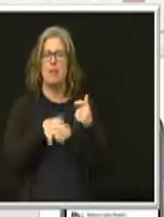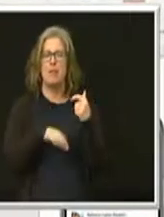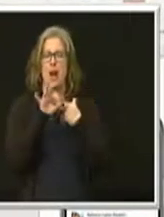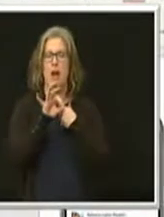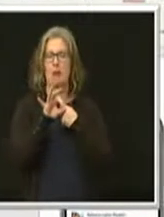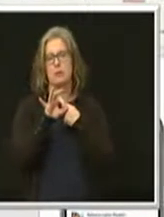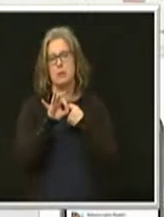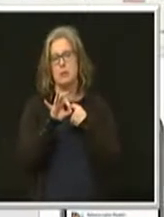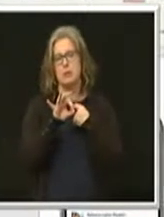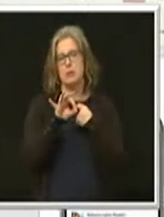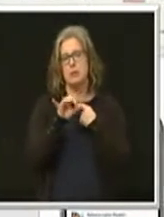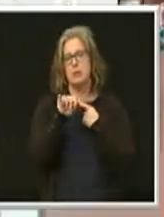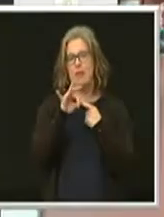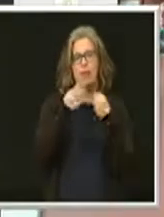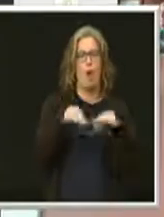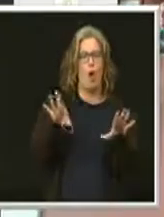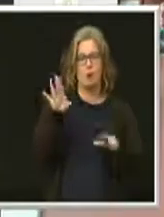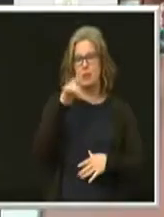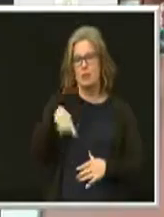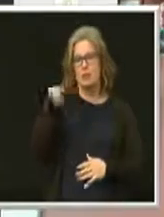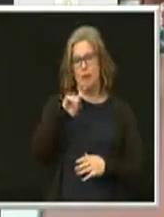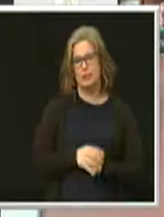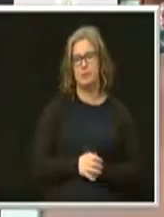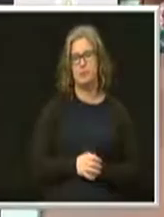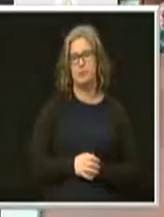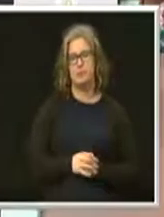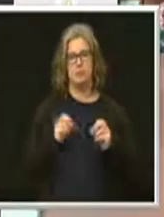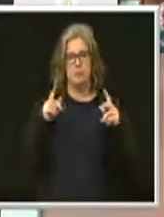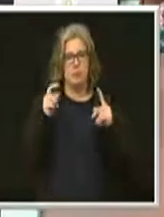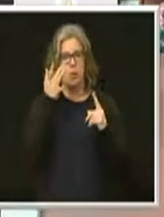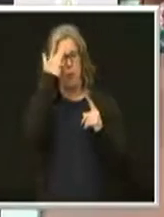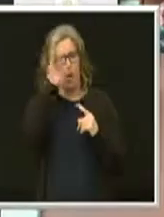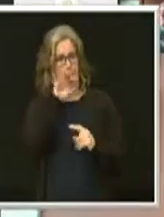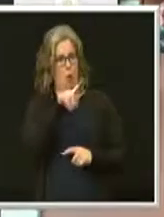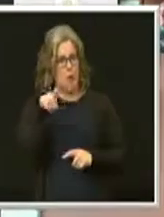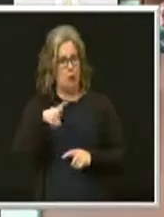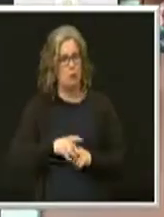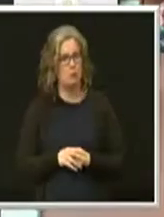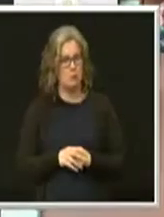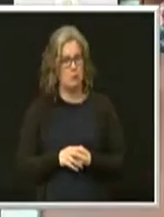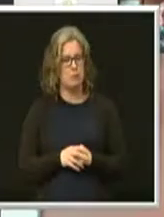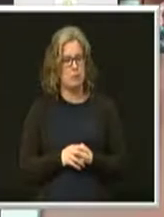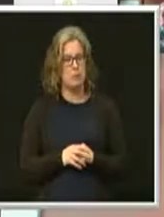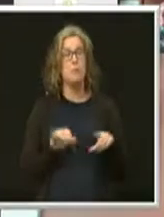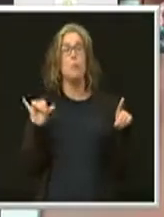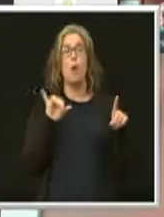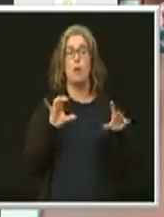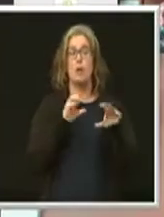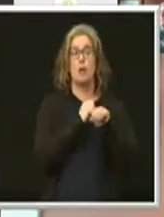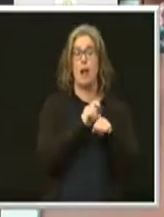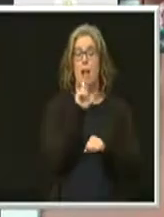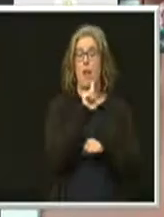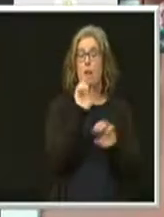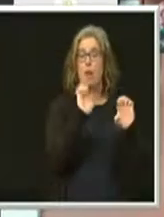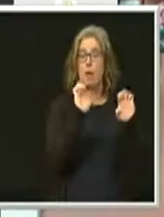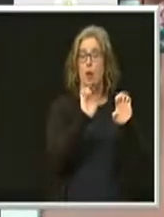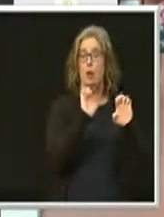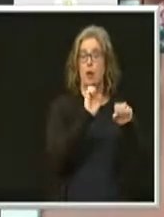you if you're lost somewhere. Okay, so with Smart 911, you also get the Louisville